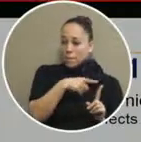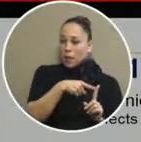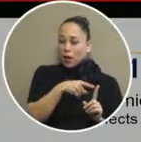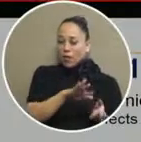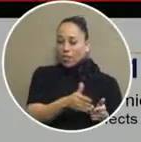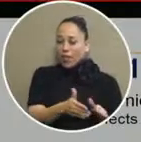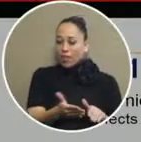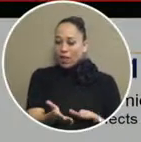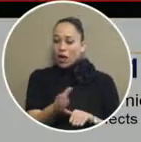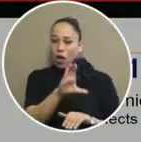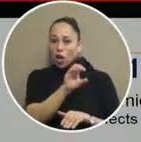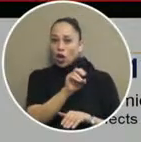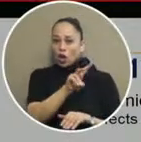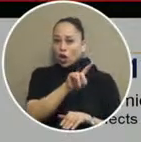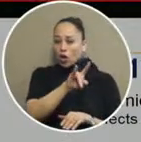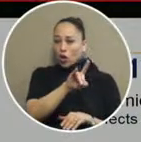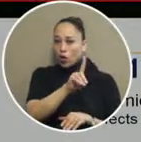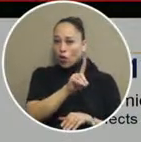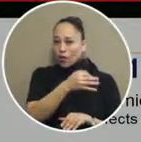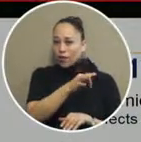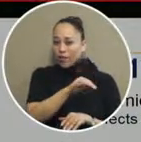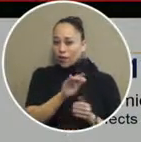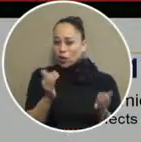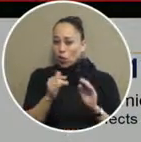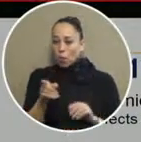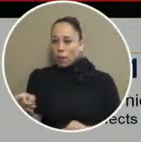from COVID-19 compared to females.